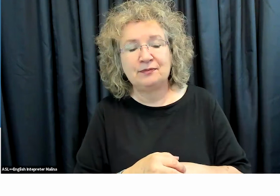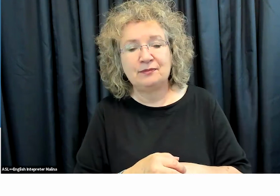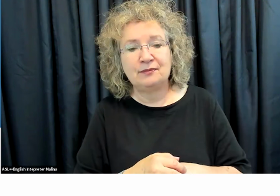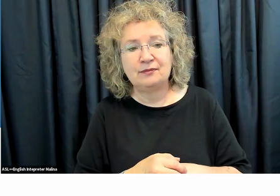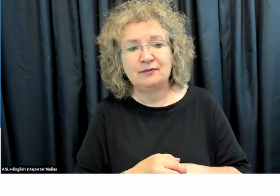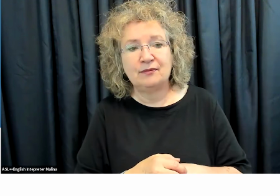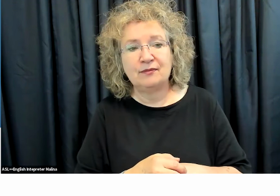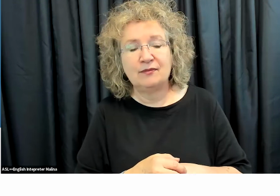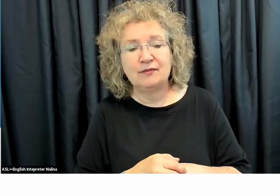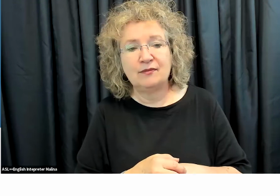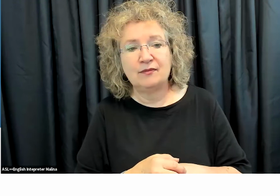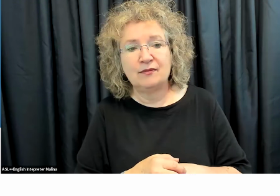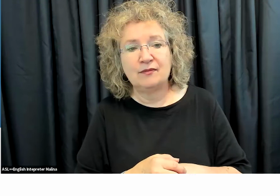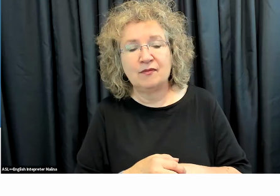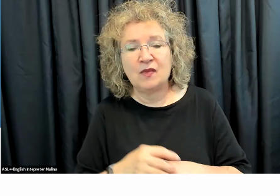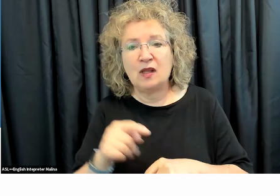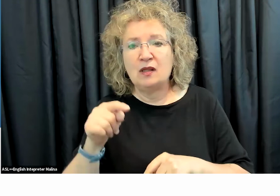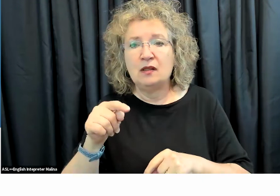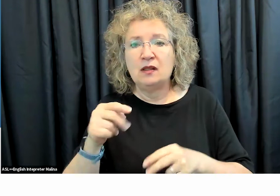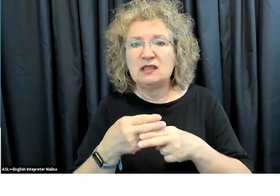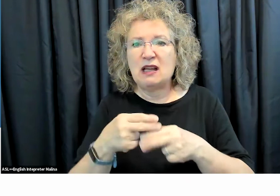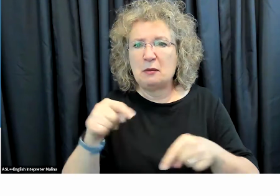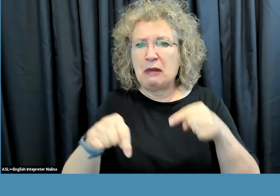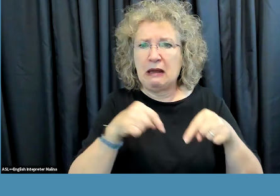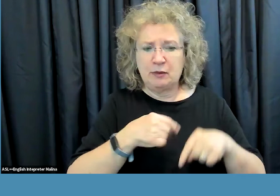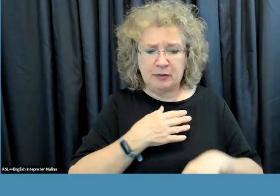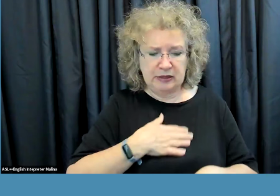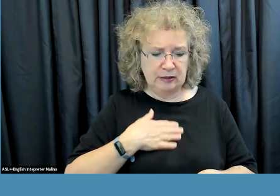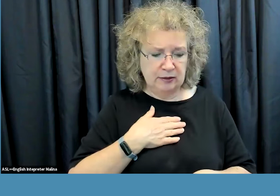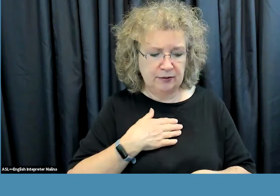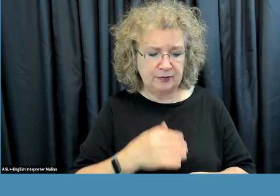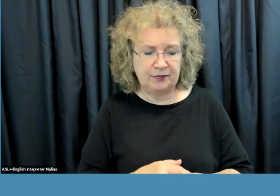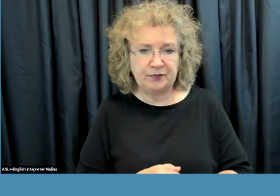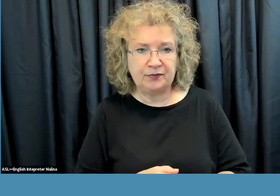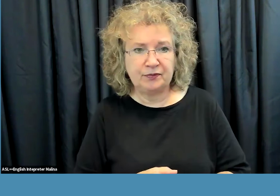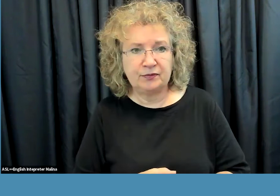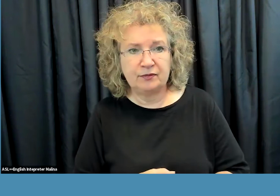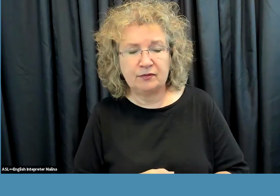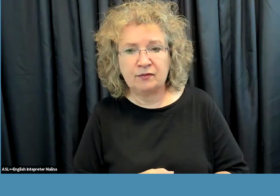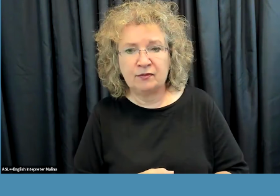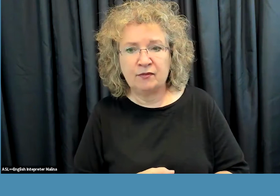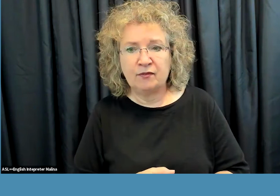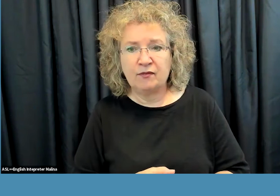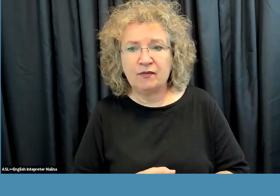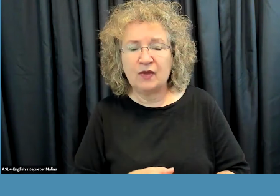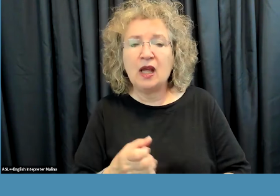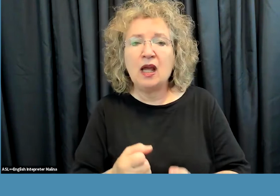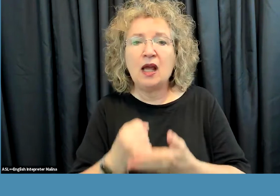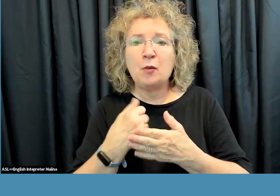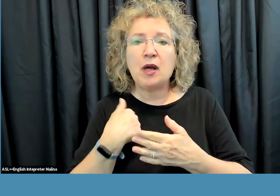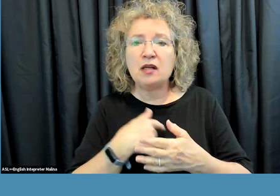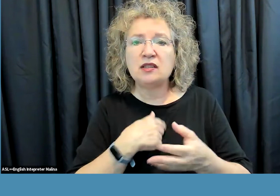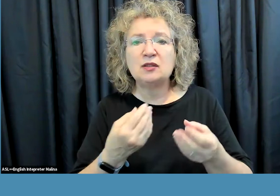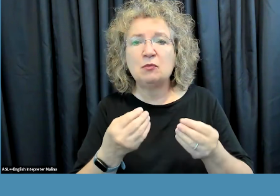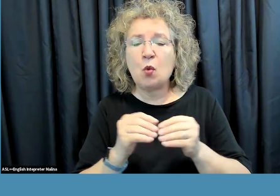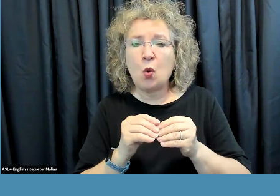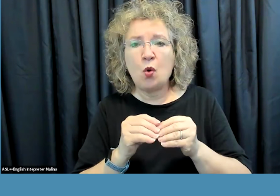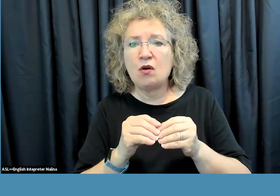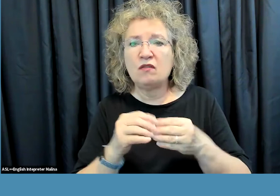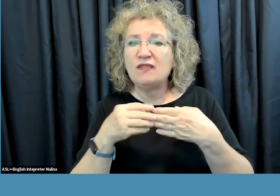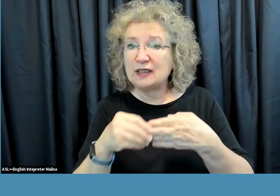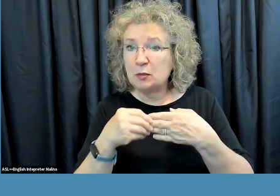disaster strikes, can we go back just for a moment, please? Previous slide. Thanks. Just to help us be more resilient, I want